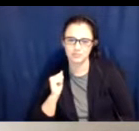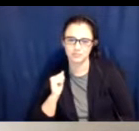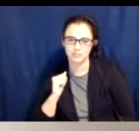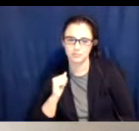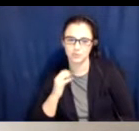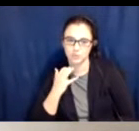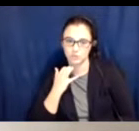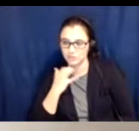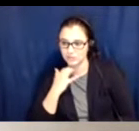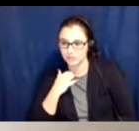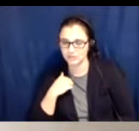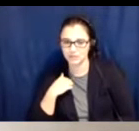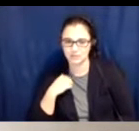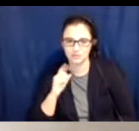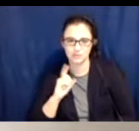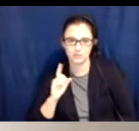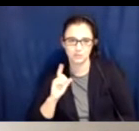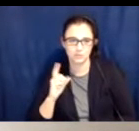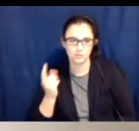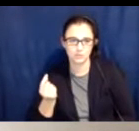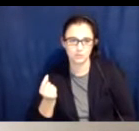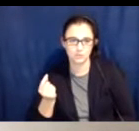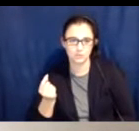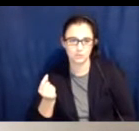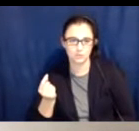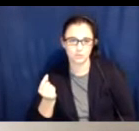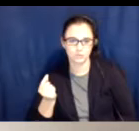Whoops, where did I go?